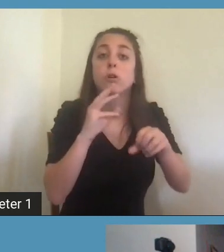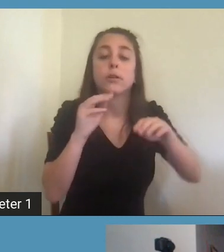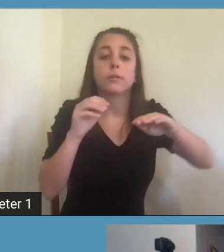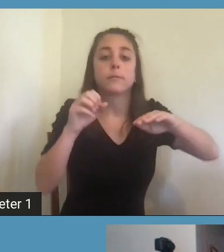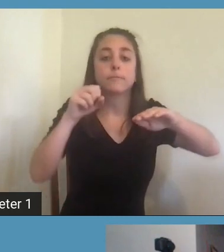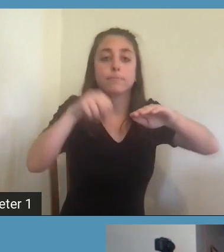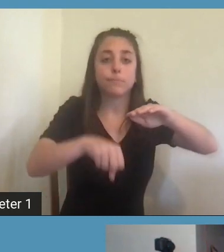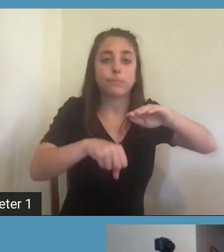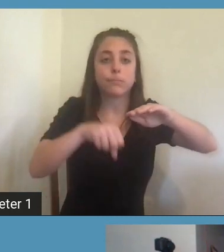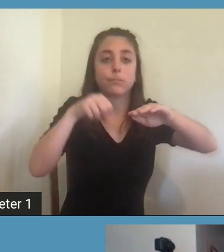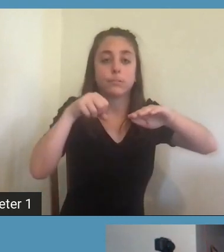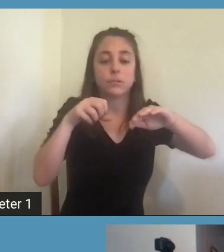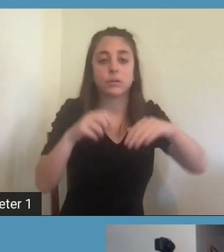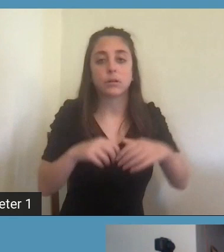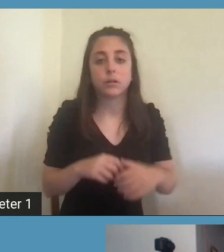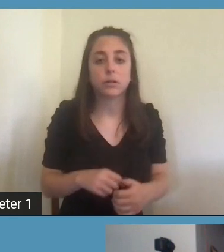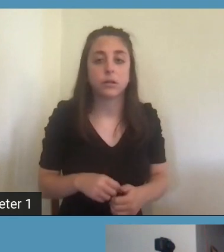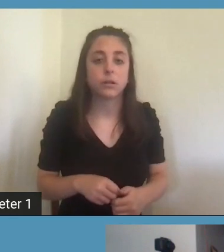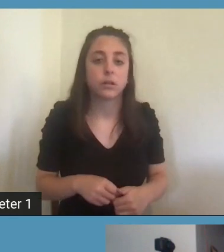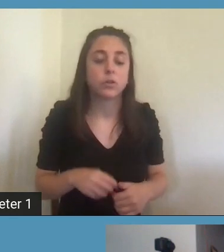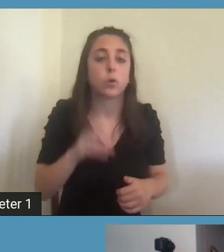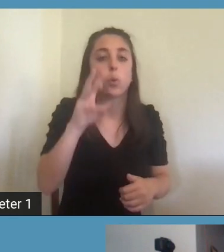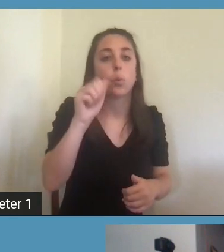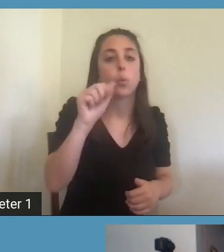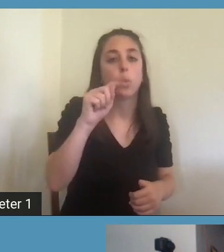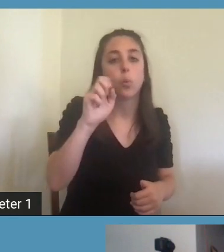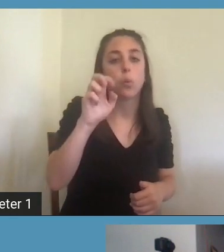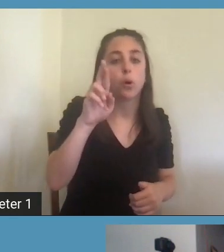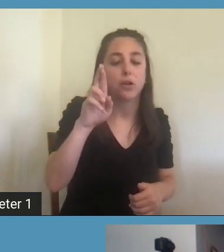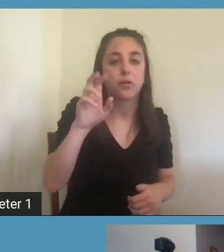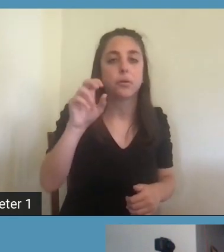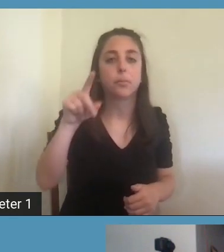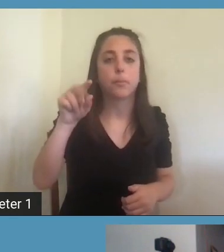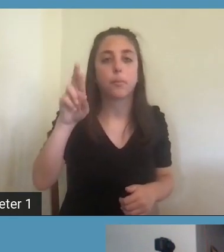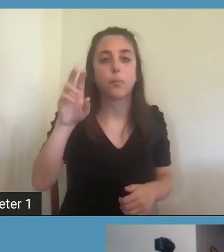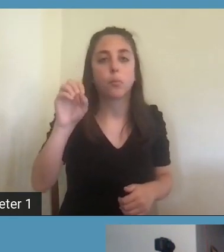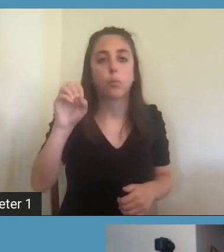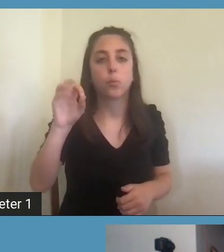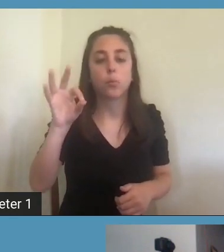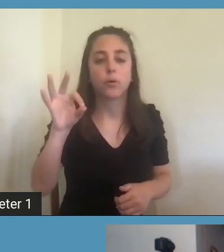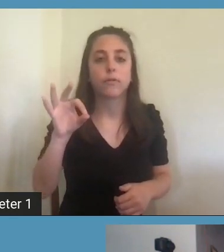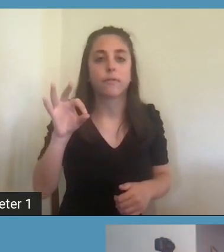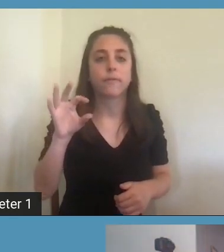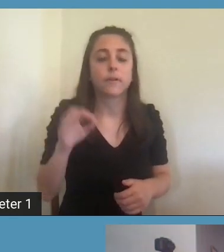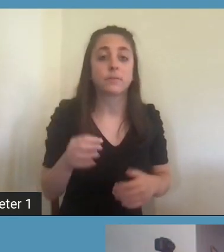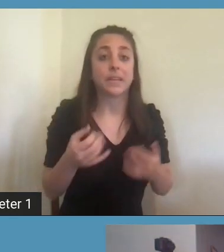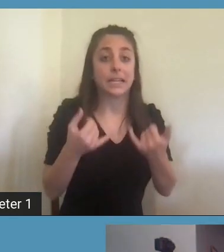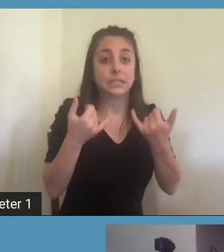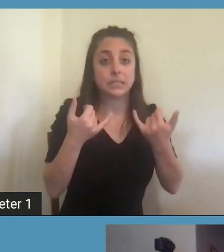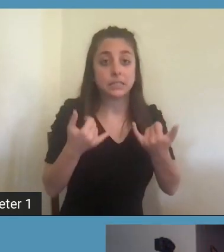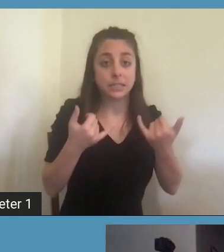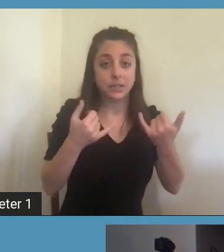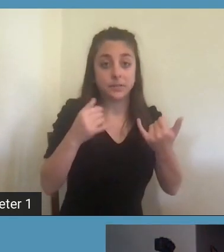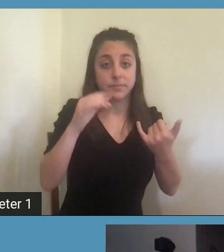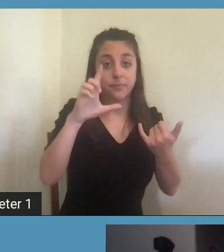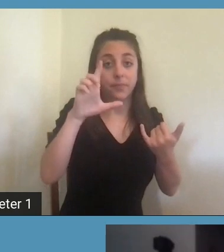I'll turn it on, but a lot of LEDs now, oh, that's not the on button. A lot of LEDs